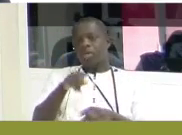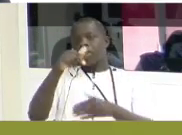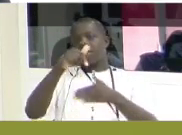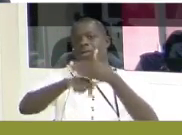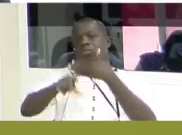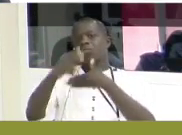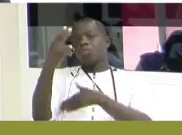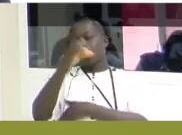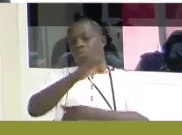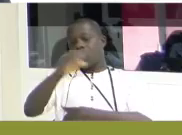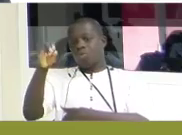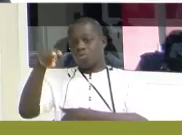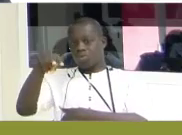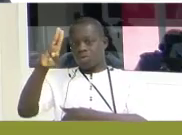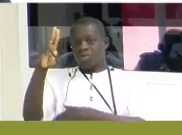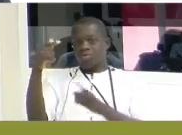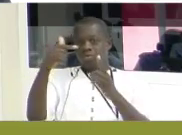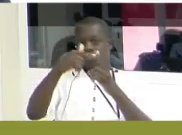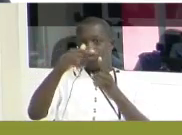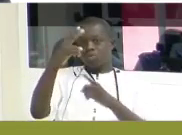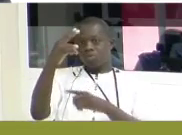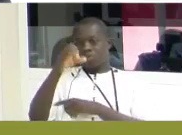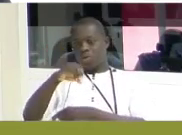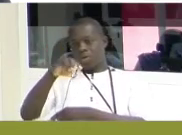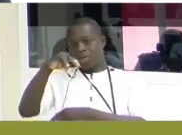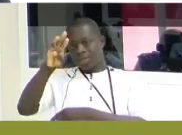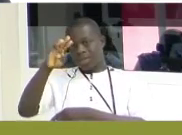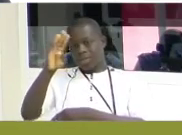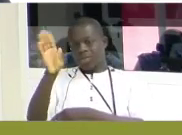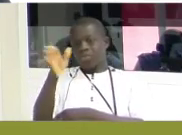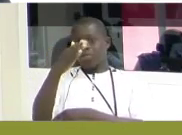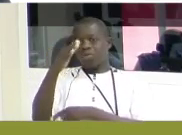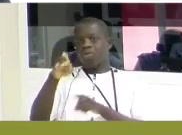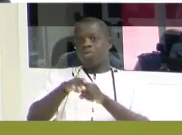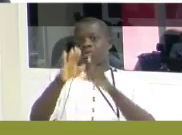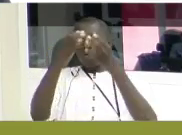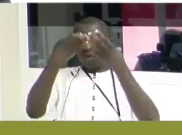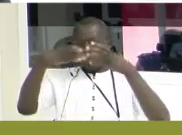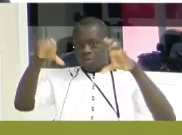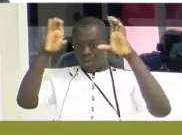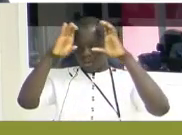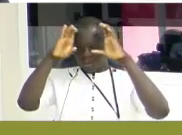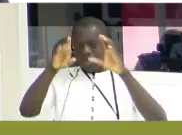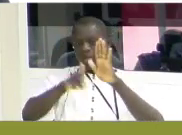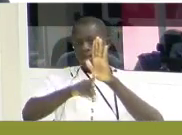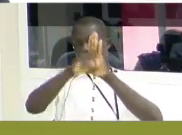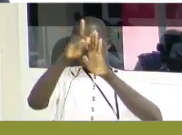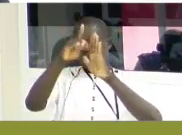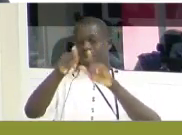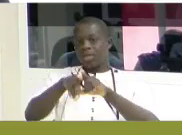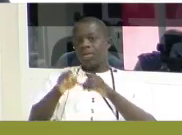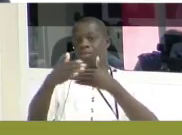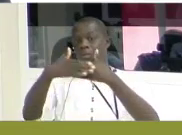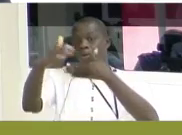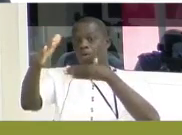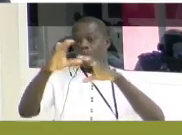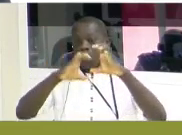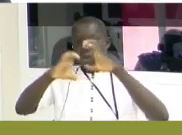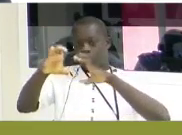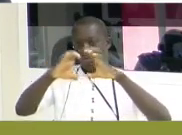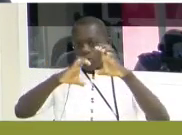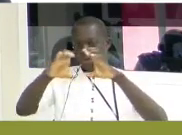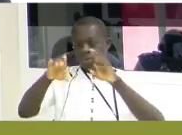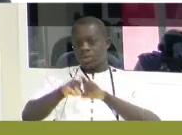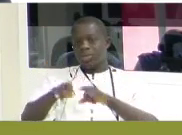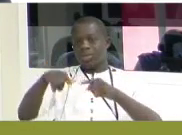to 2013, I did a course at Stratford College. That's a diploma in mass communication. Then the